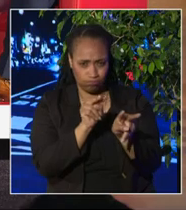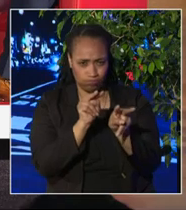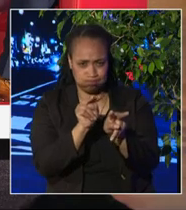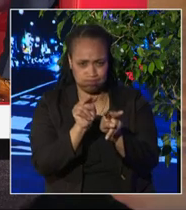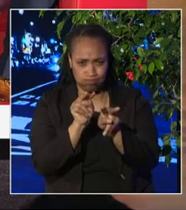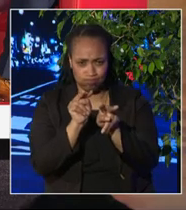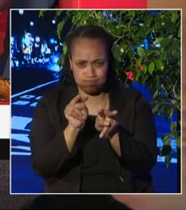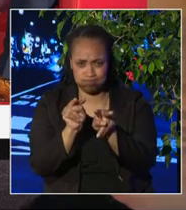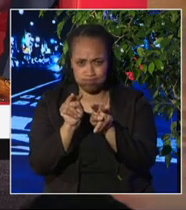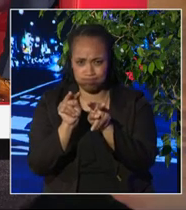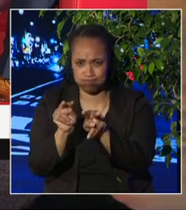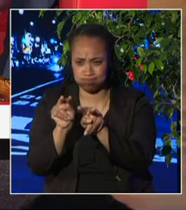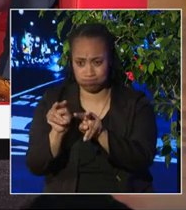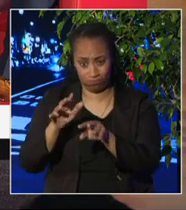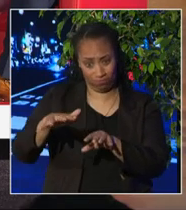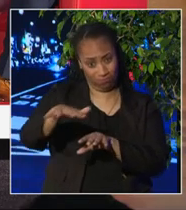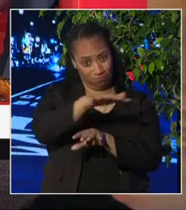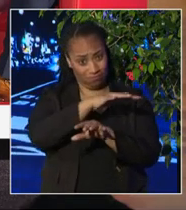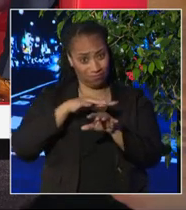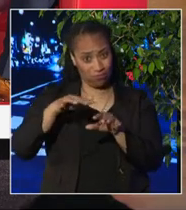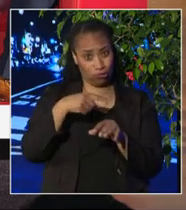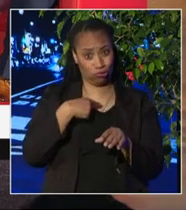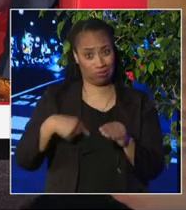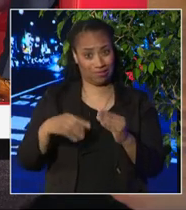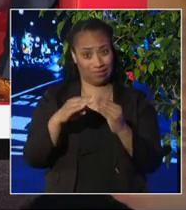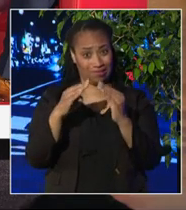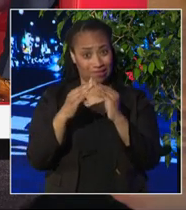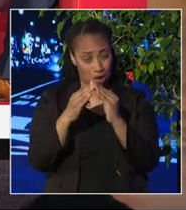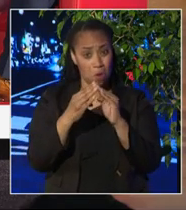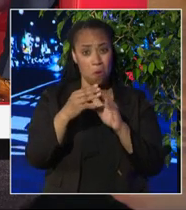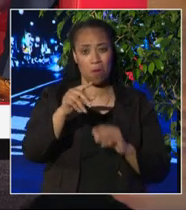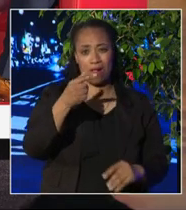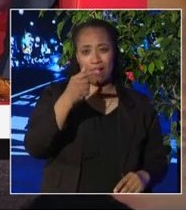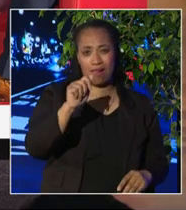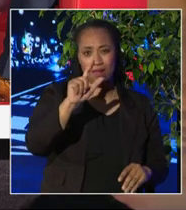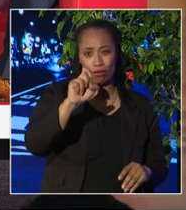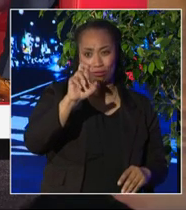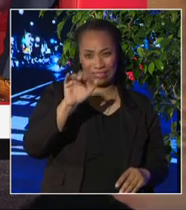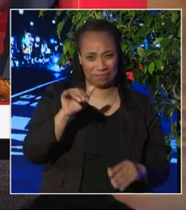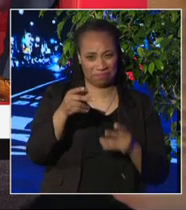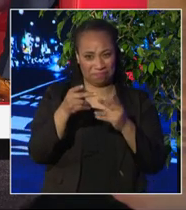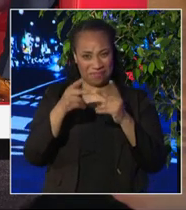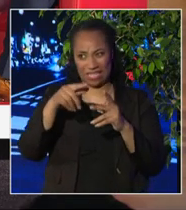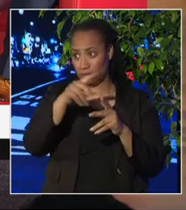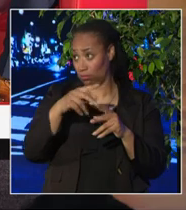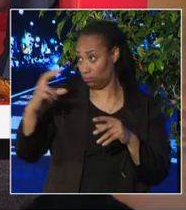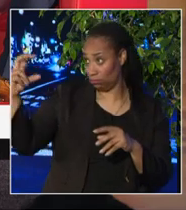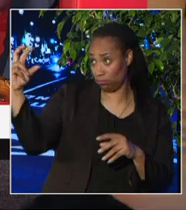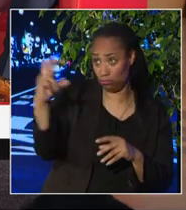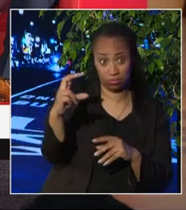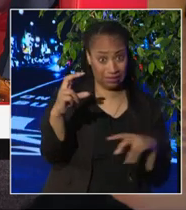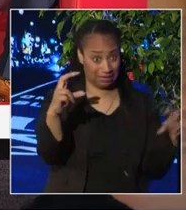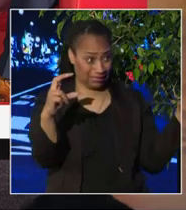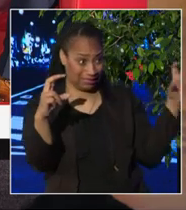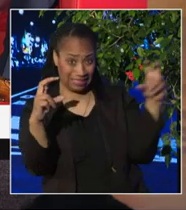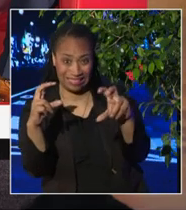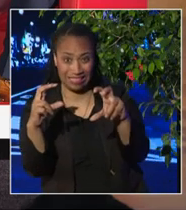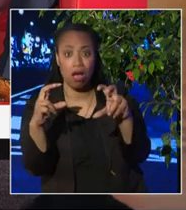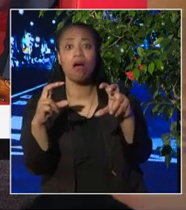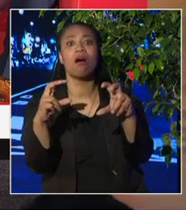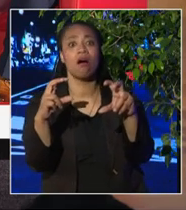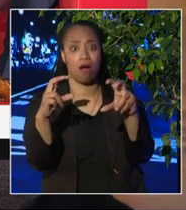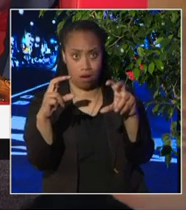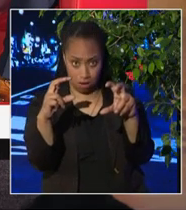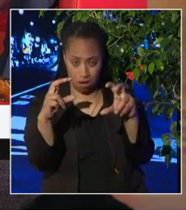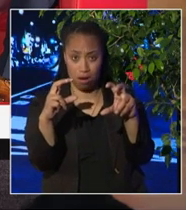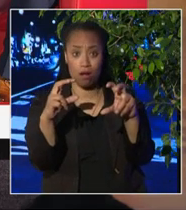and a huge personal investment. The district also made a lot of investment. We have to look at what Nats Park has done